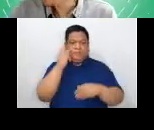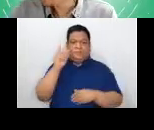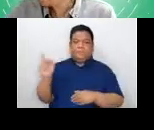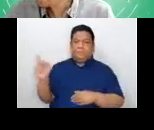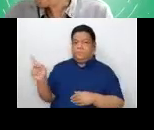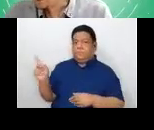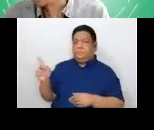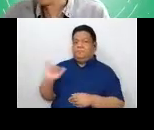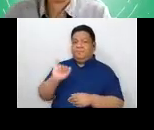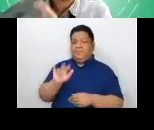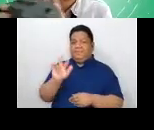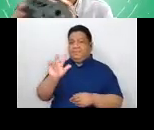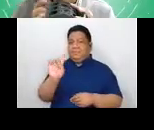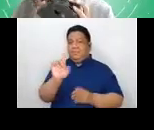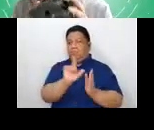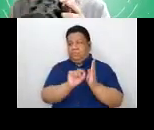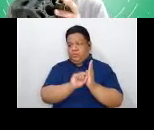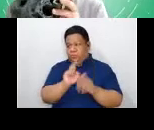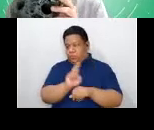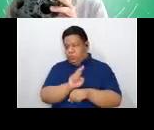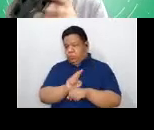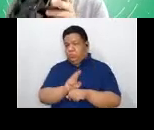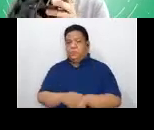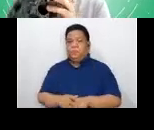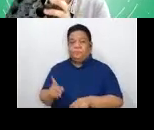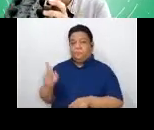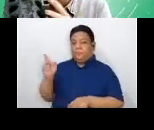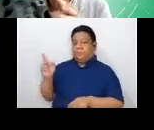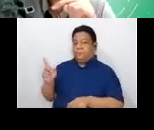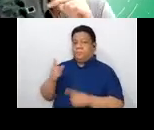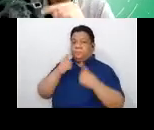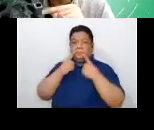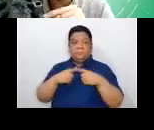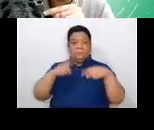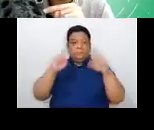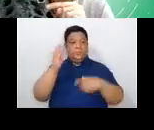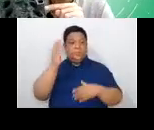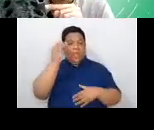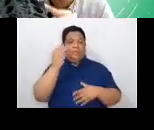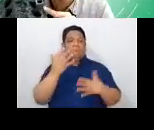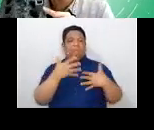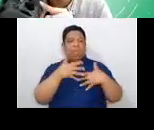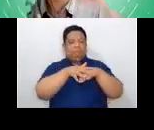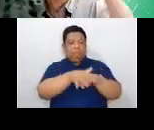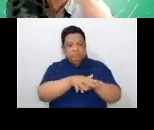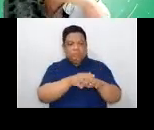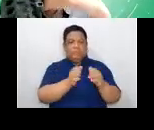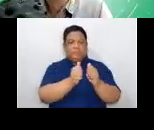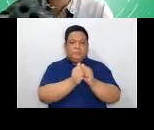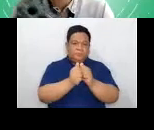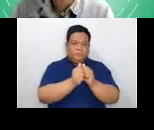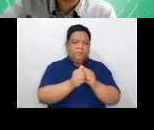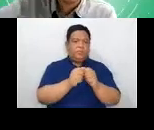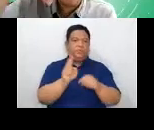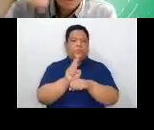So example, our complex geometries such as this are made possible because it fuses that material together using the heat of the